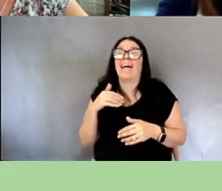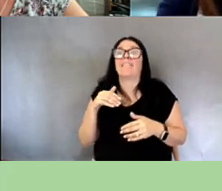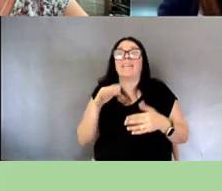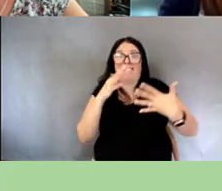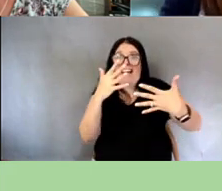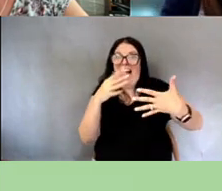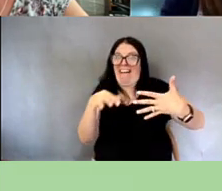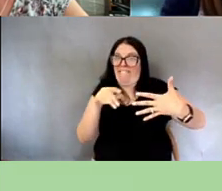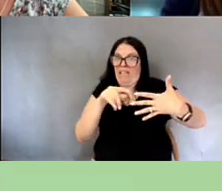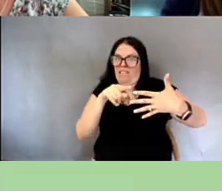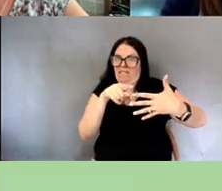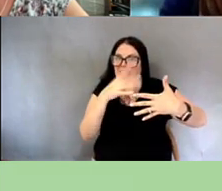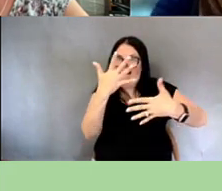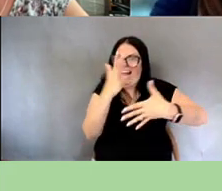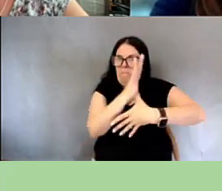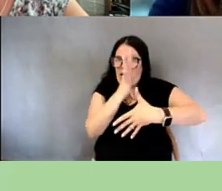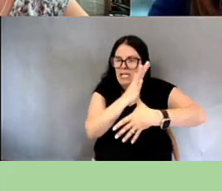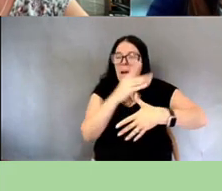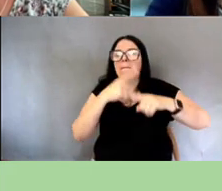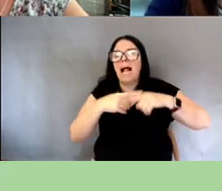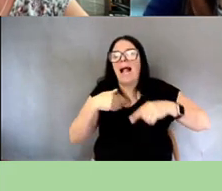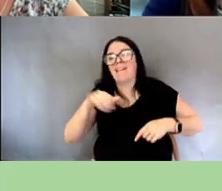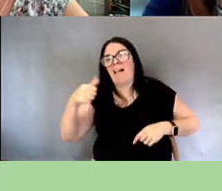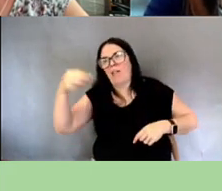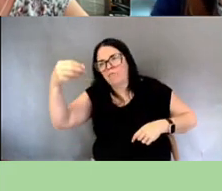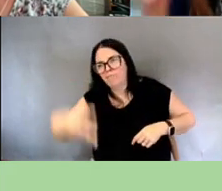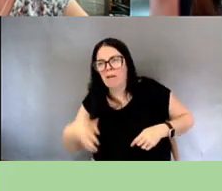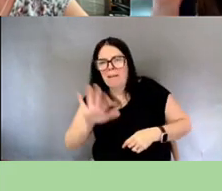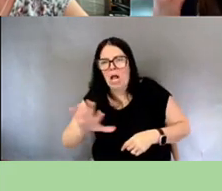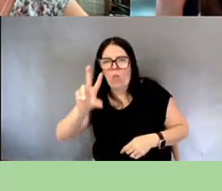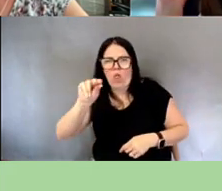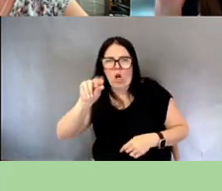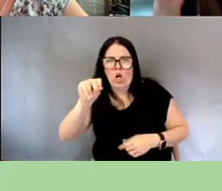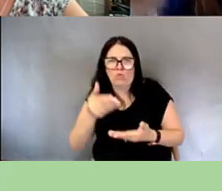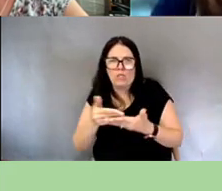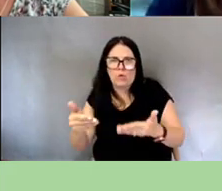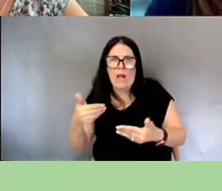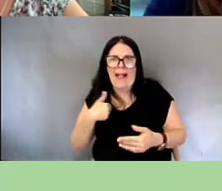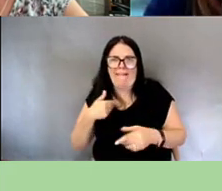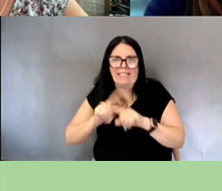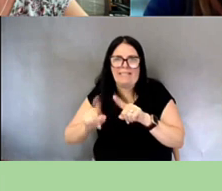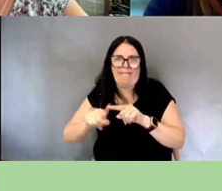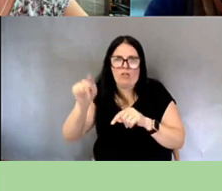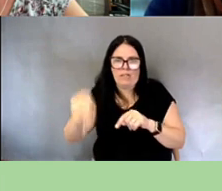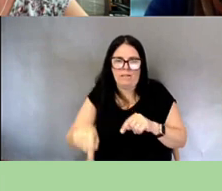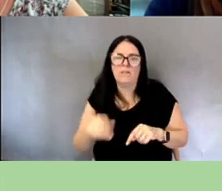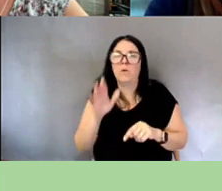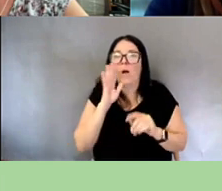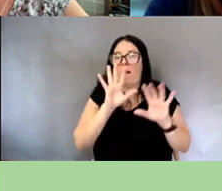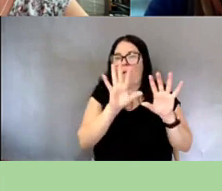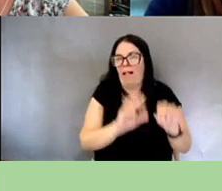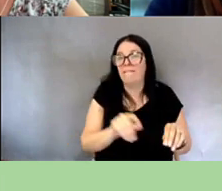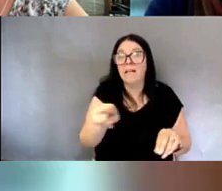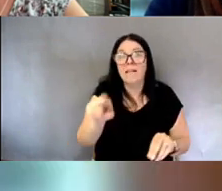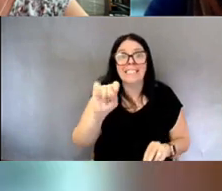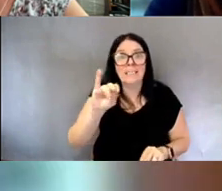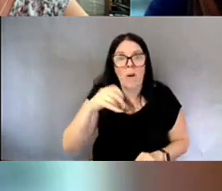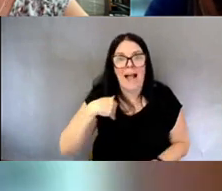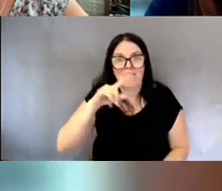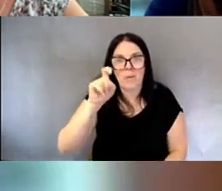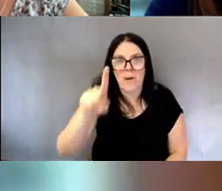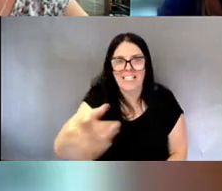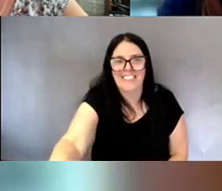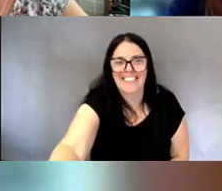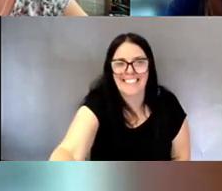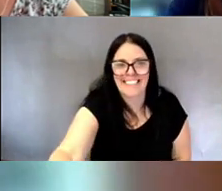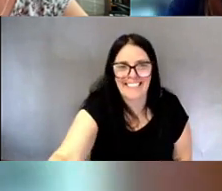in total, about 30 resources to share with you all once it's all ready. I'm going to stop sharing. Simone has a question, I see.